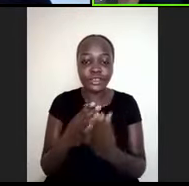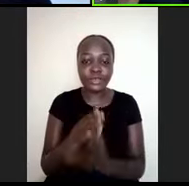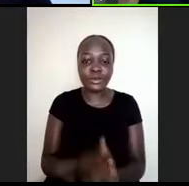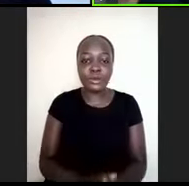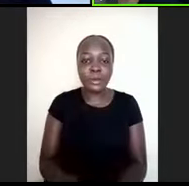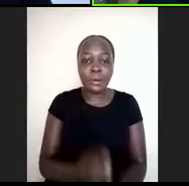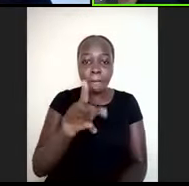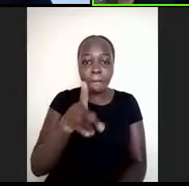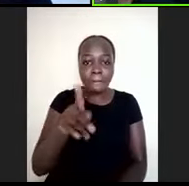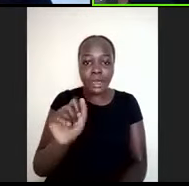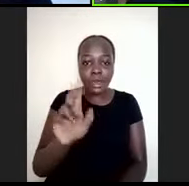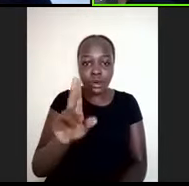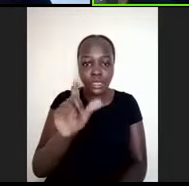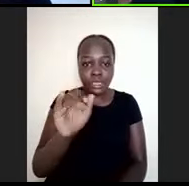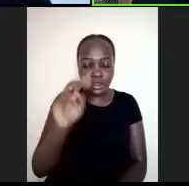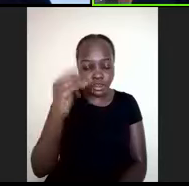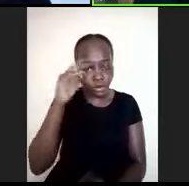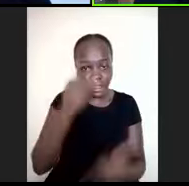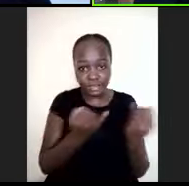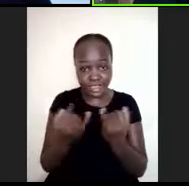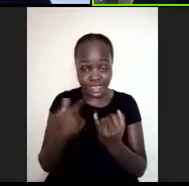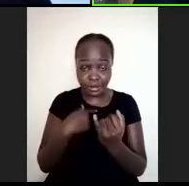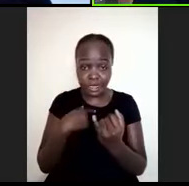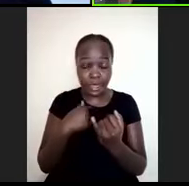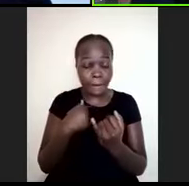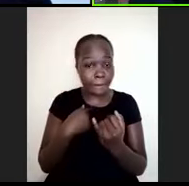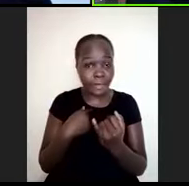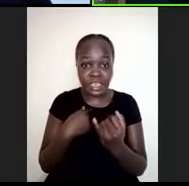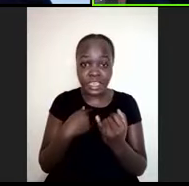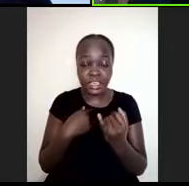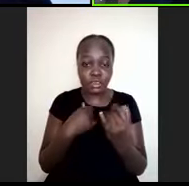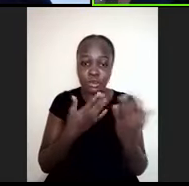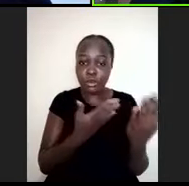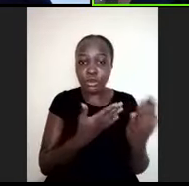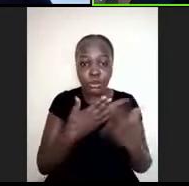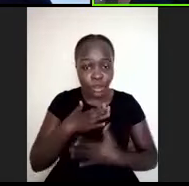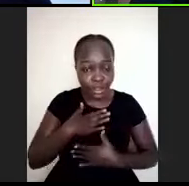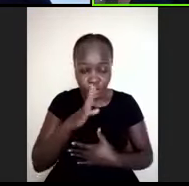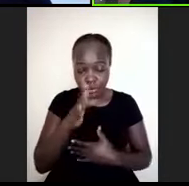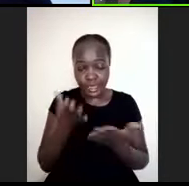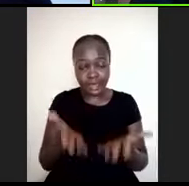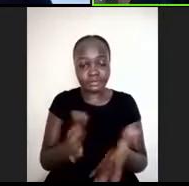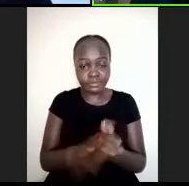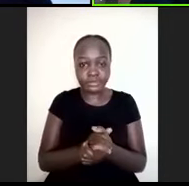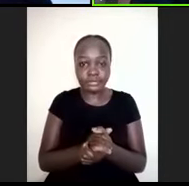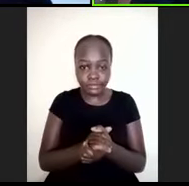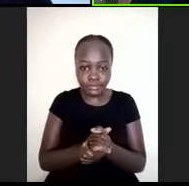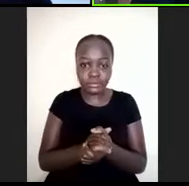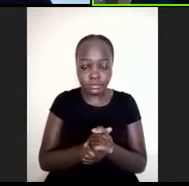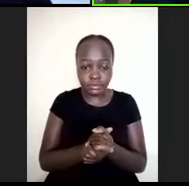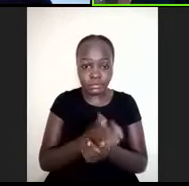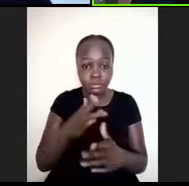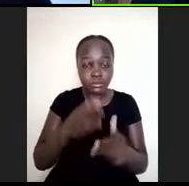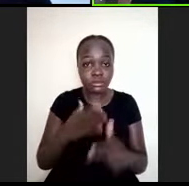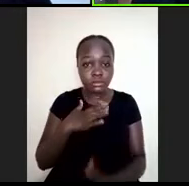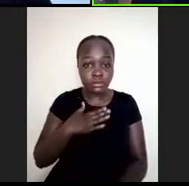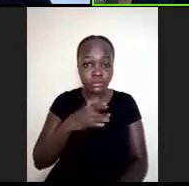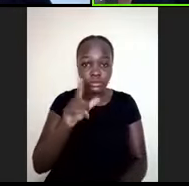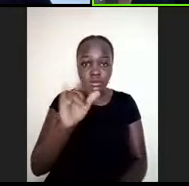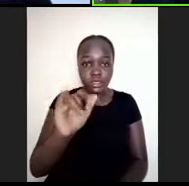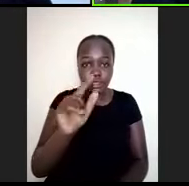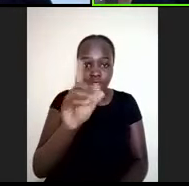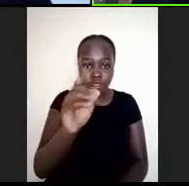for inviting me. I'm really honored to be here. My name is Lydia Chola